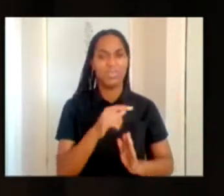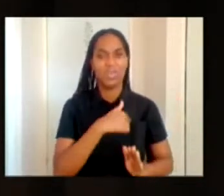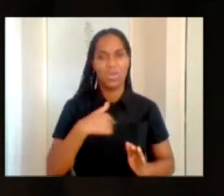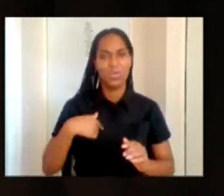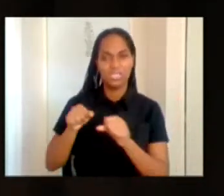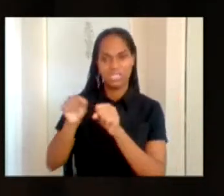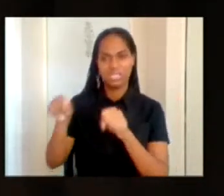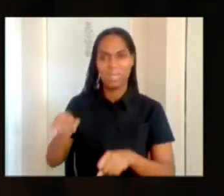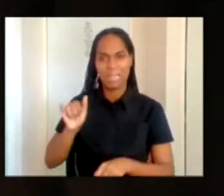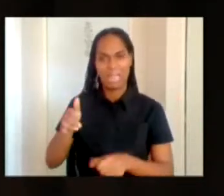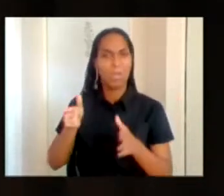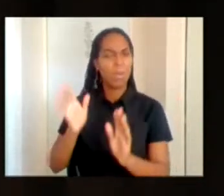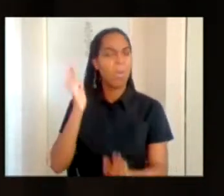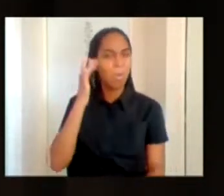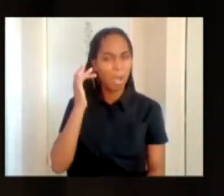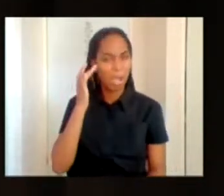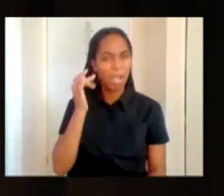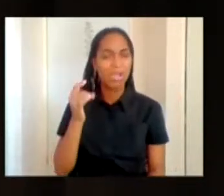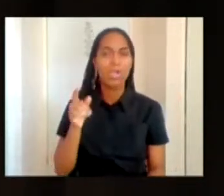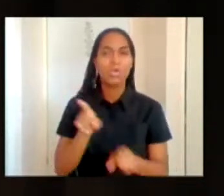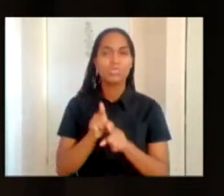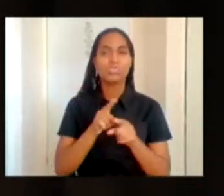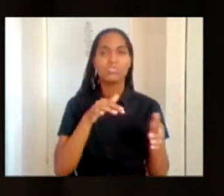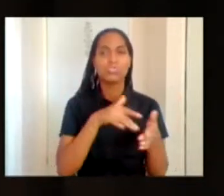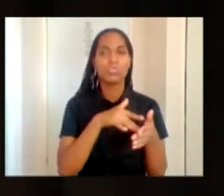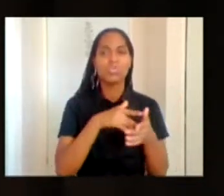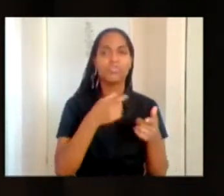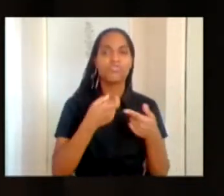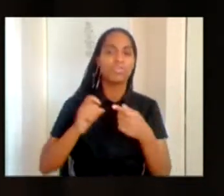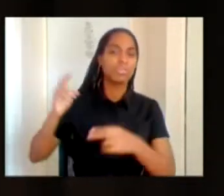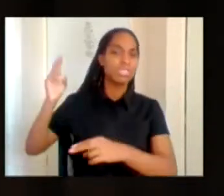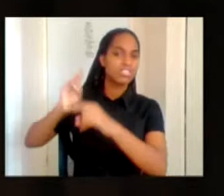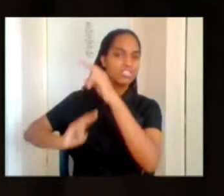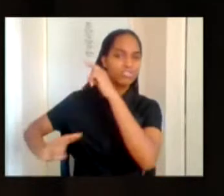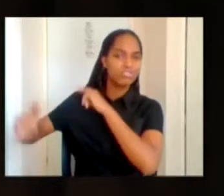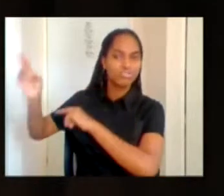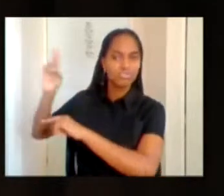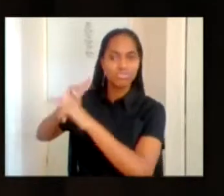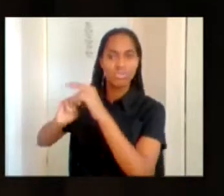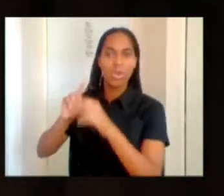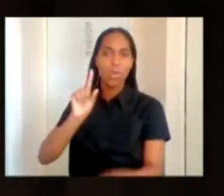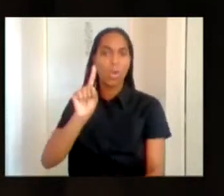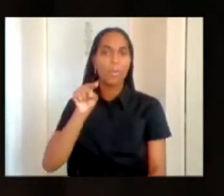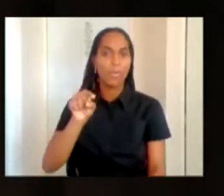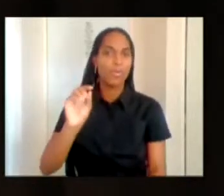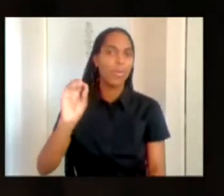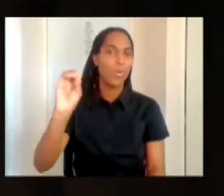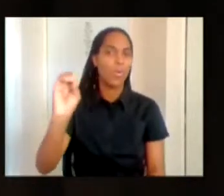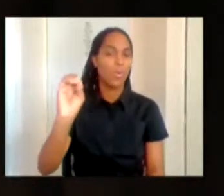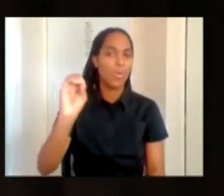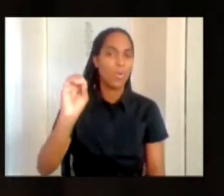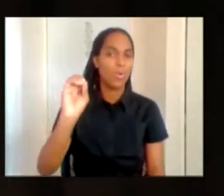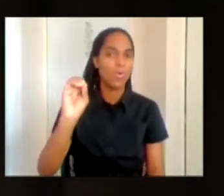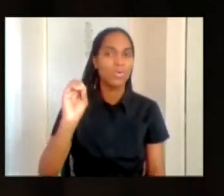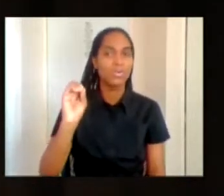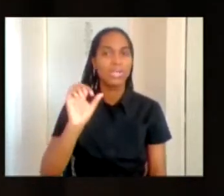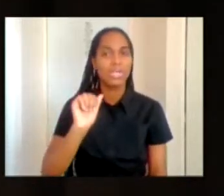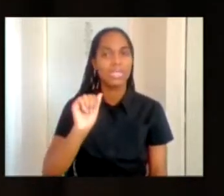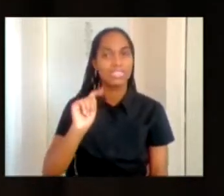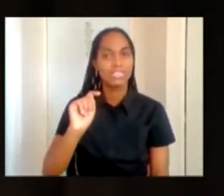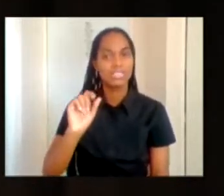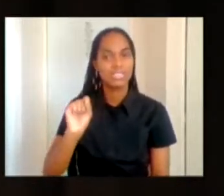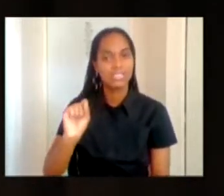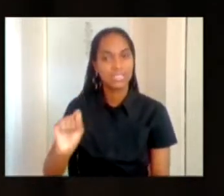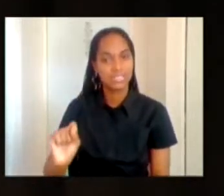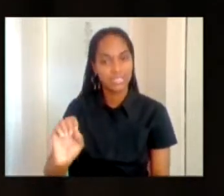way. Starting from the kind of history of 1.0 standard in the new in the Atsc.